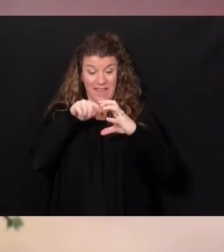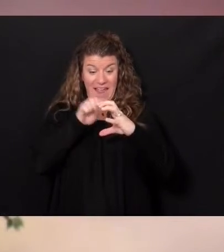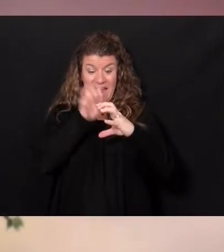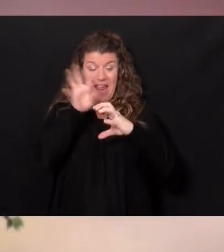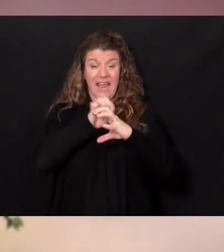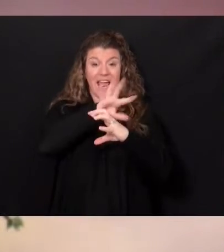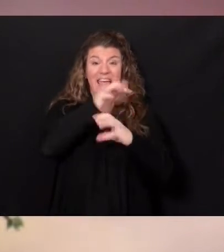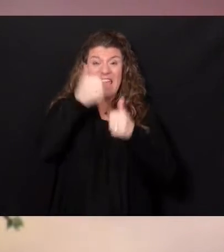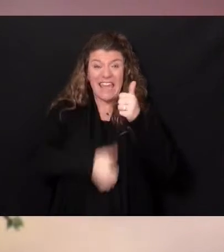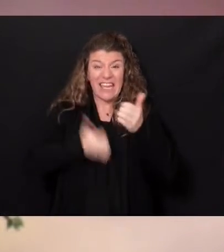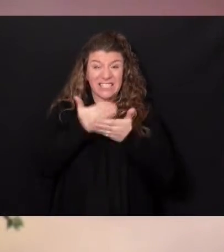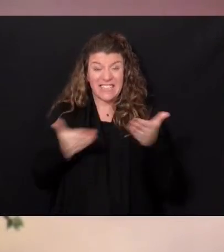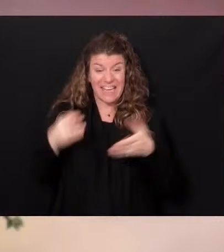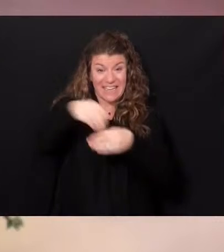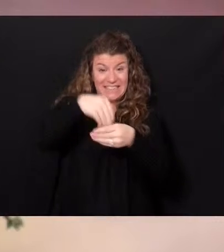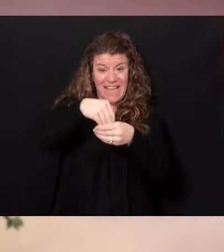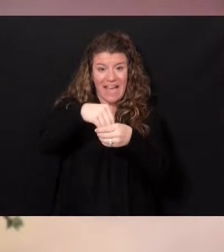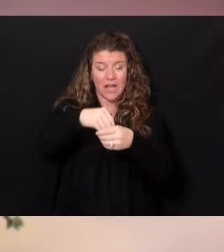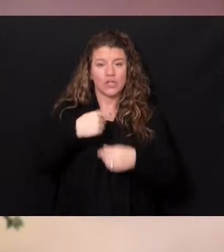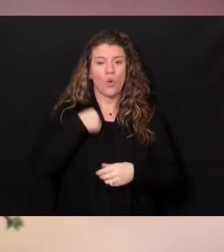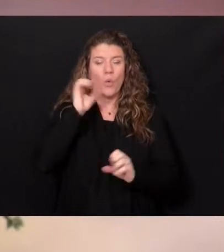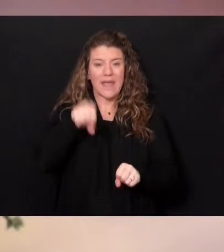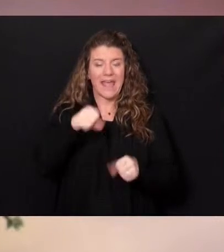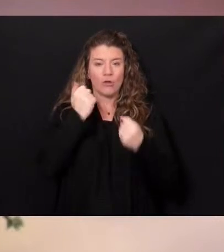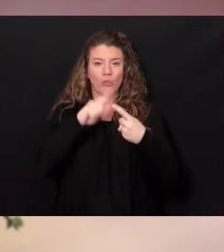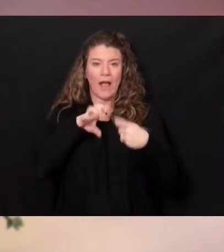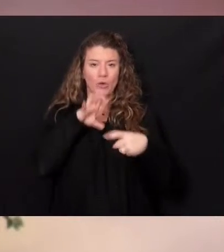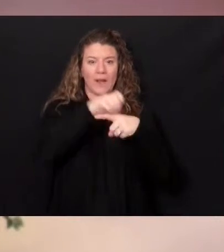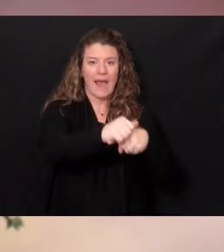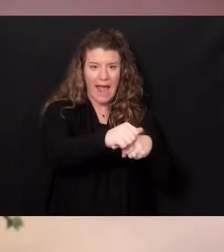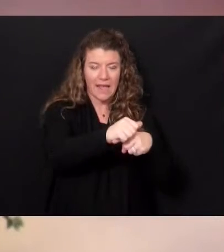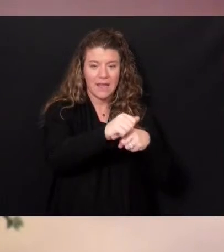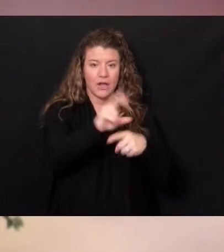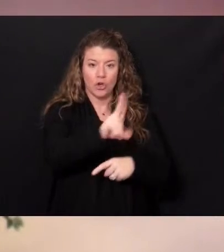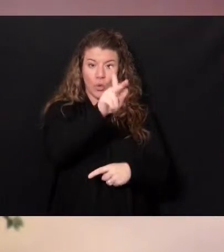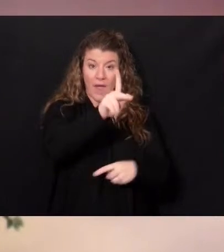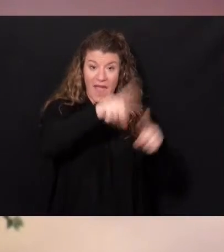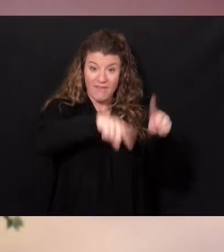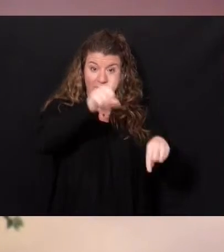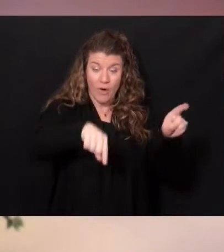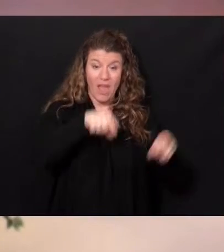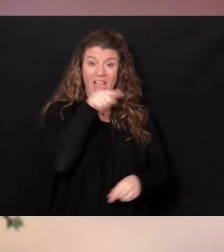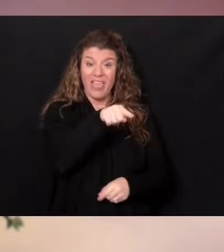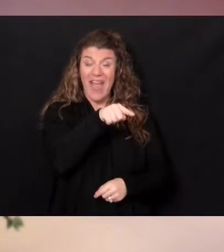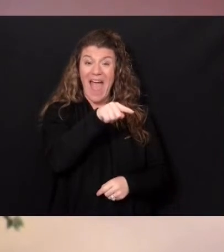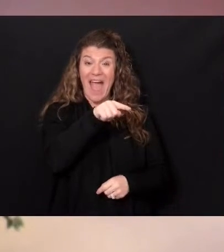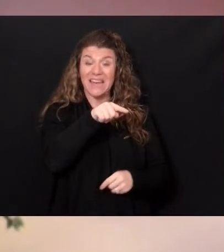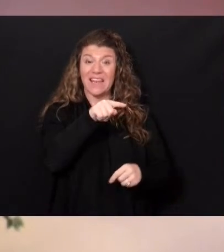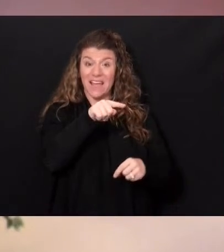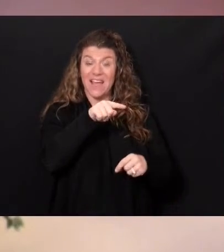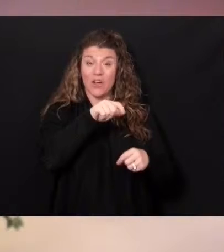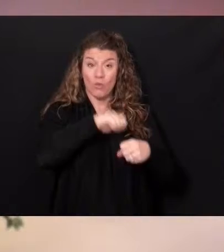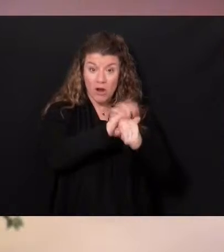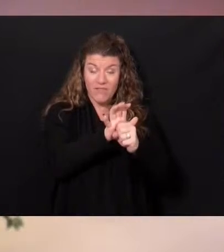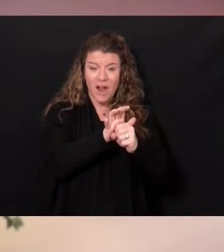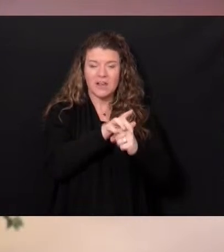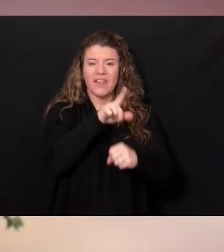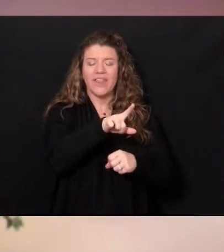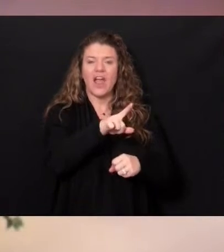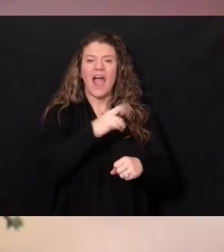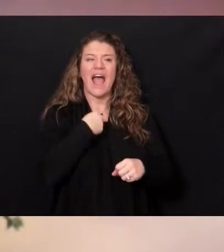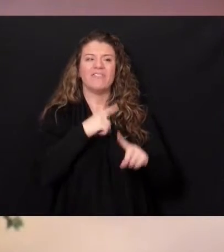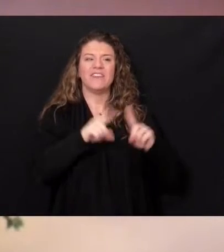that we can not only detect the United Kingdom variant, which is made up of a number of